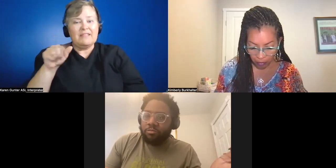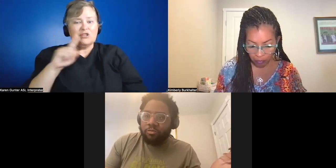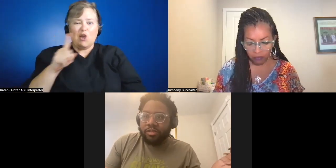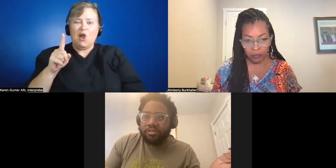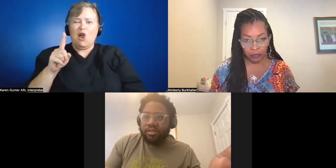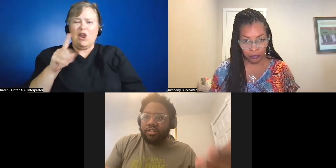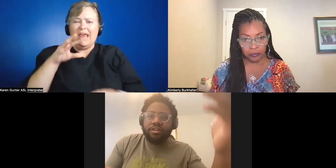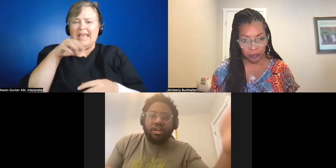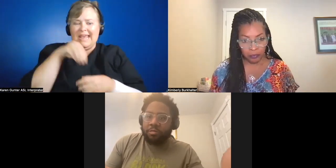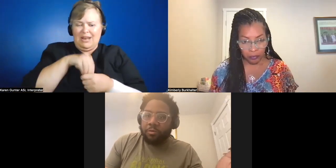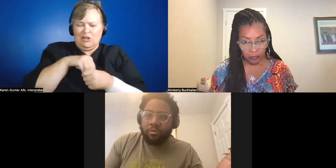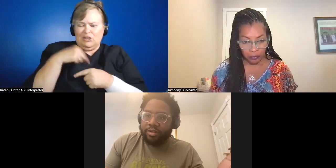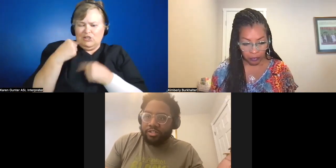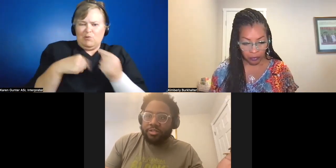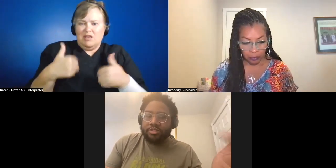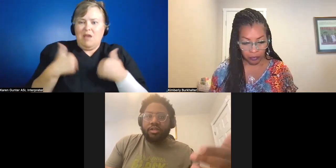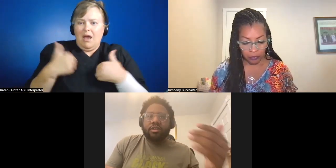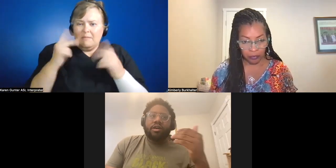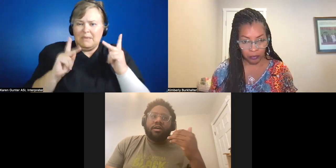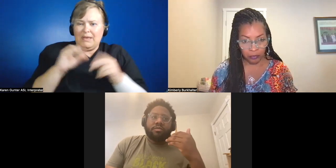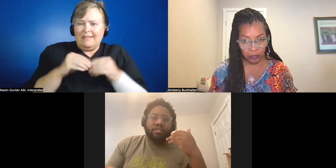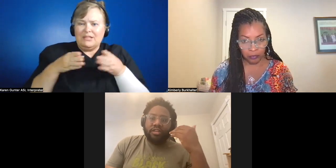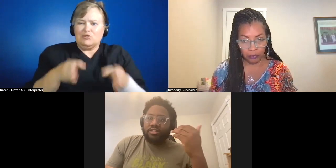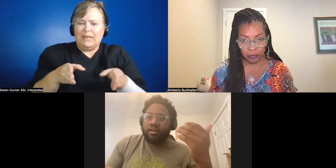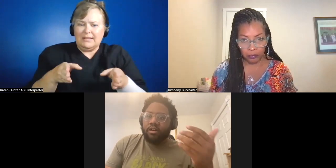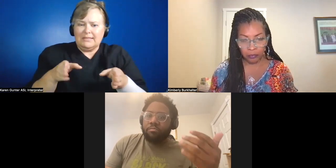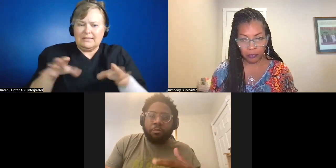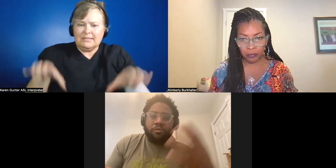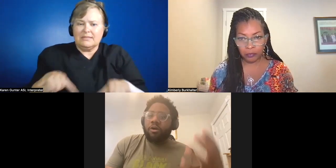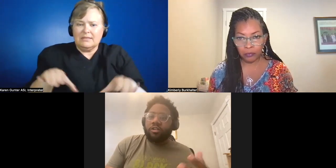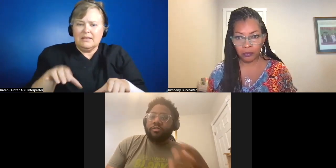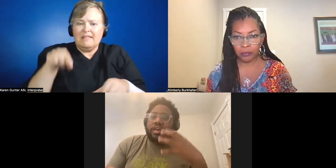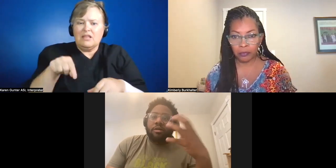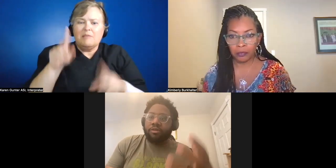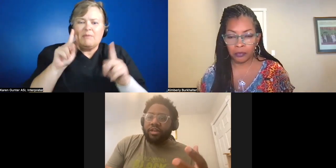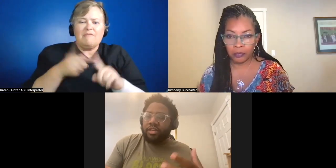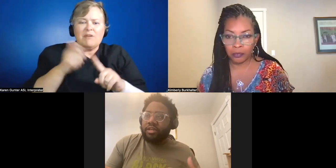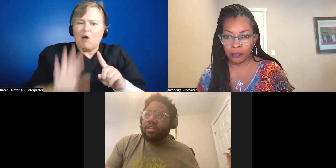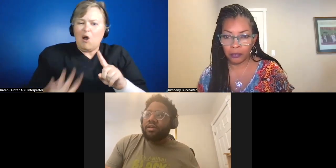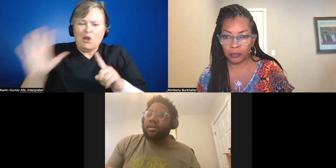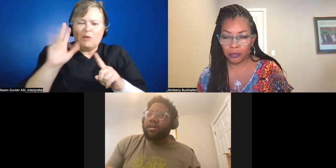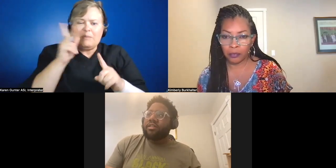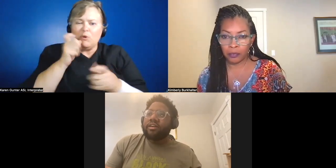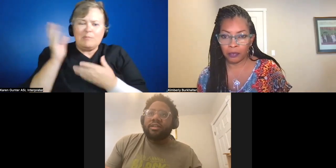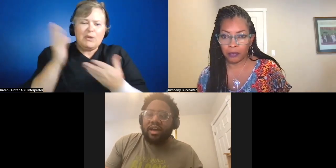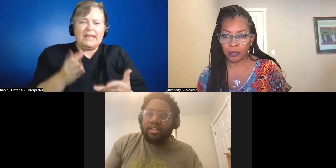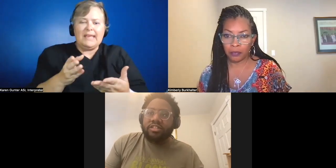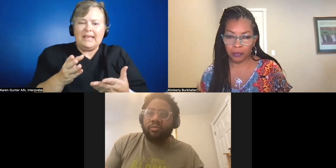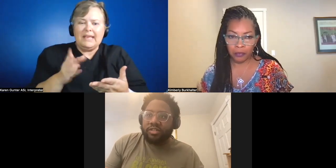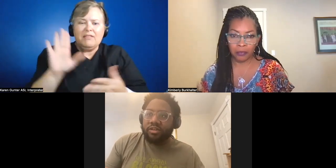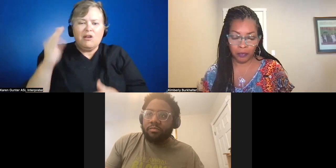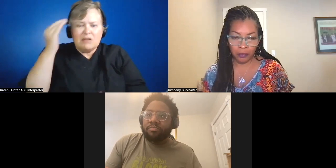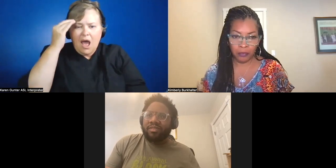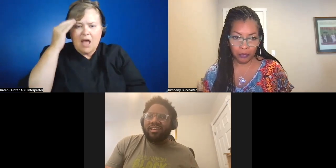intergenerational movements. These are young people who are in the streets. These are people from all over that are bringing their knowledge